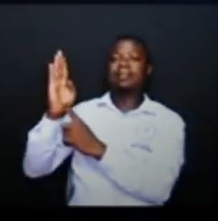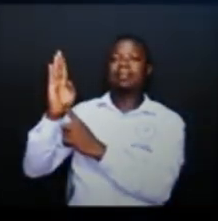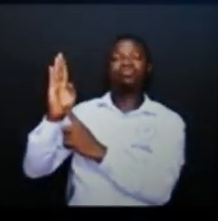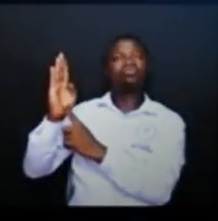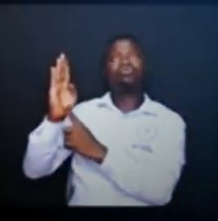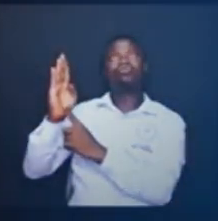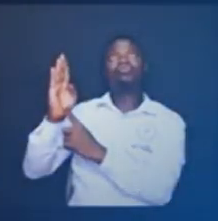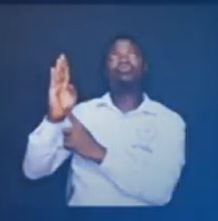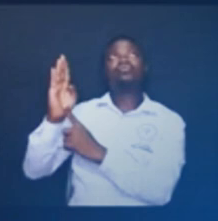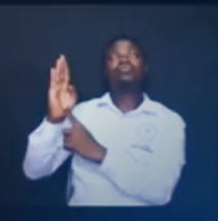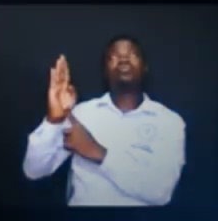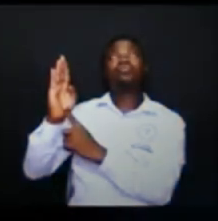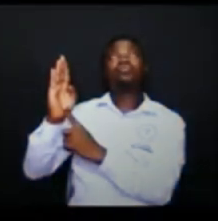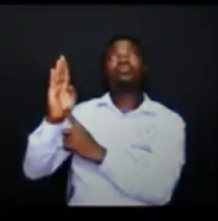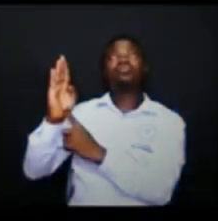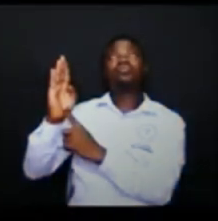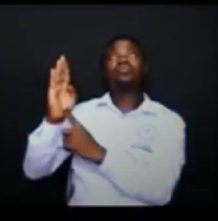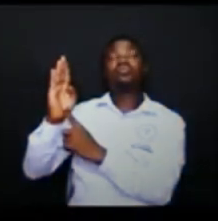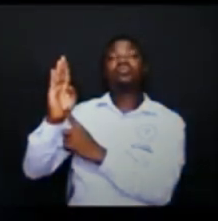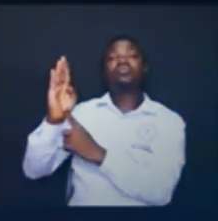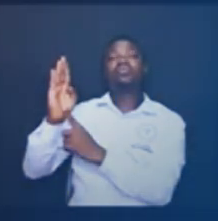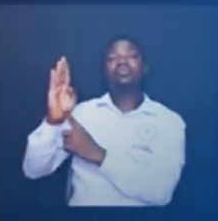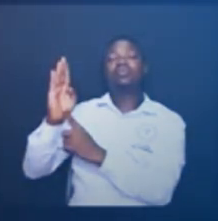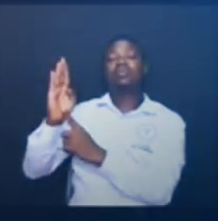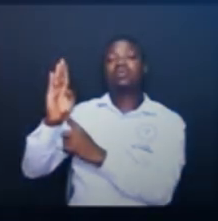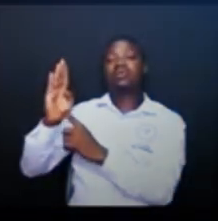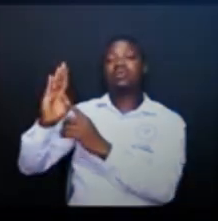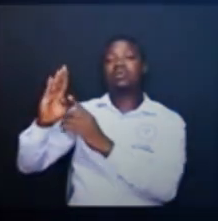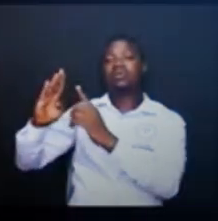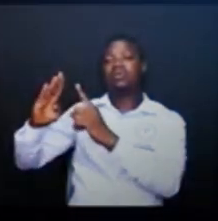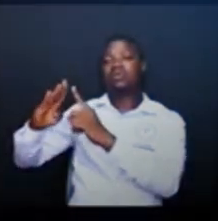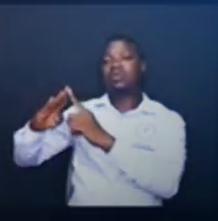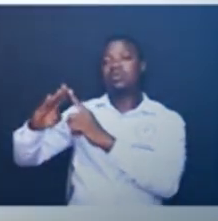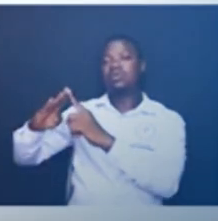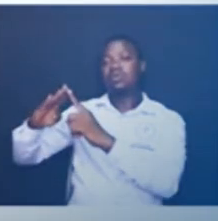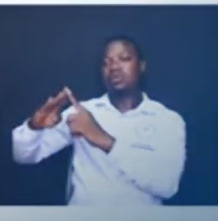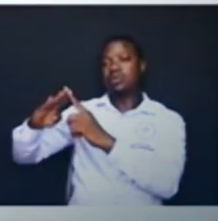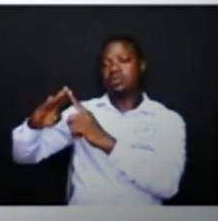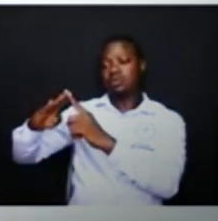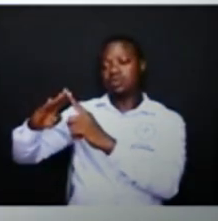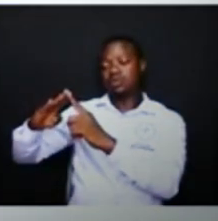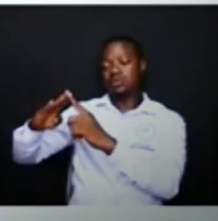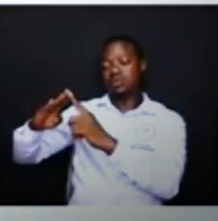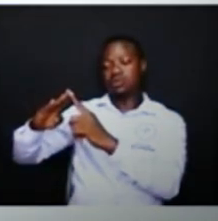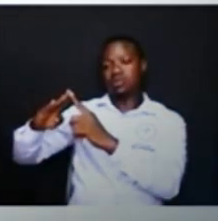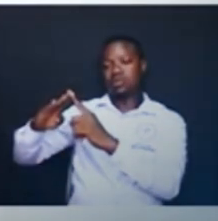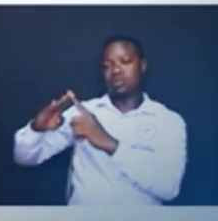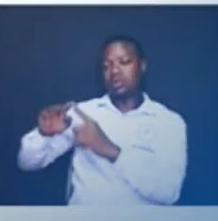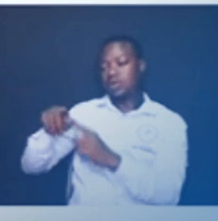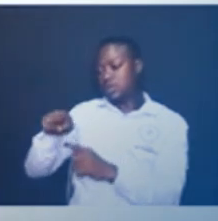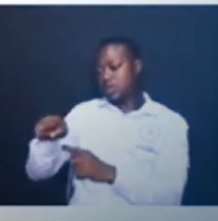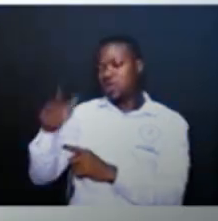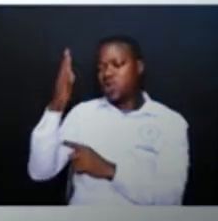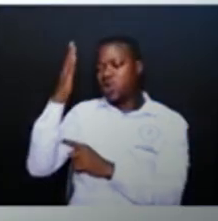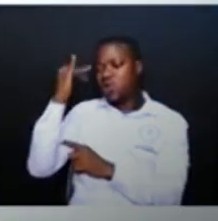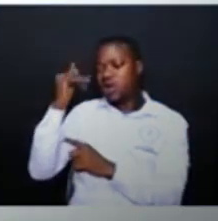should they seek the peace and prosperity of Babylon, the land of their